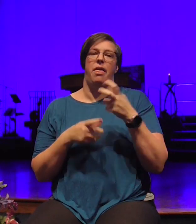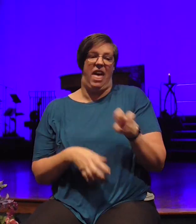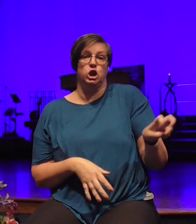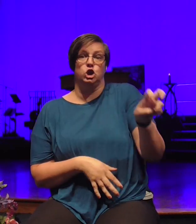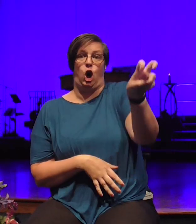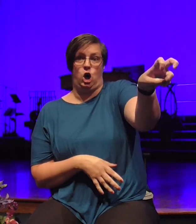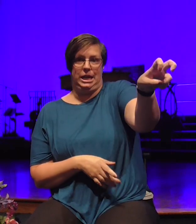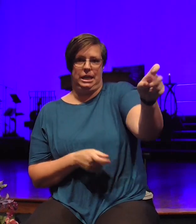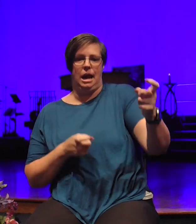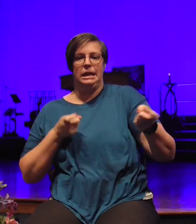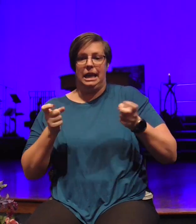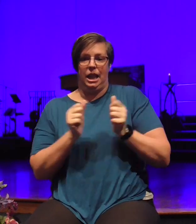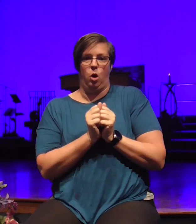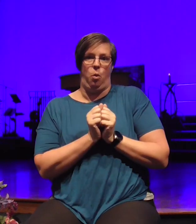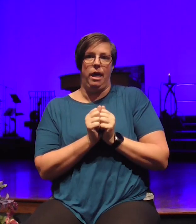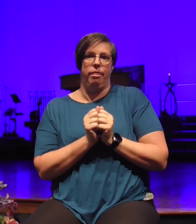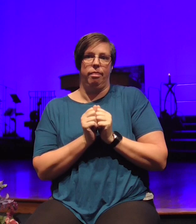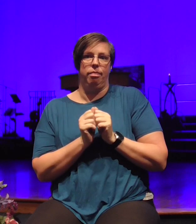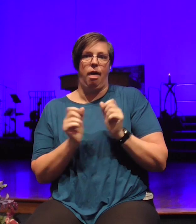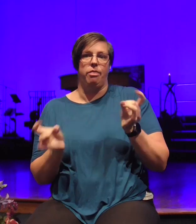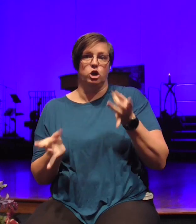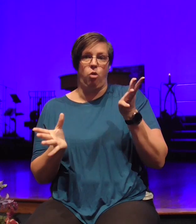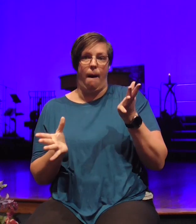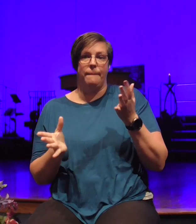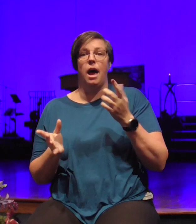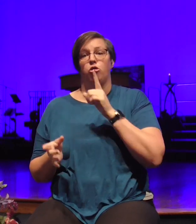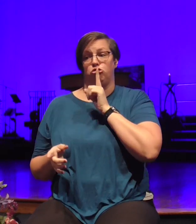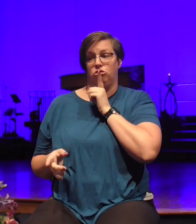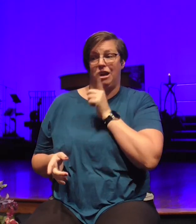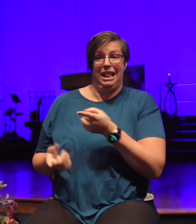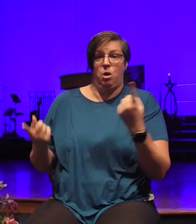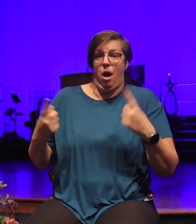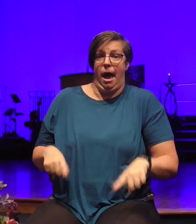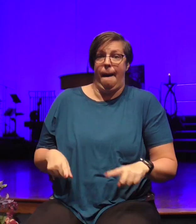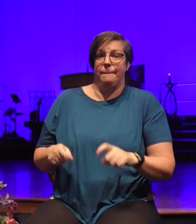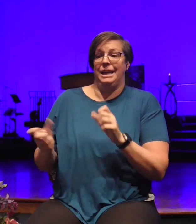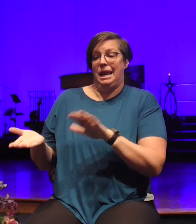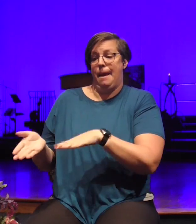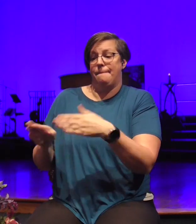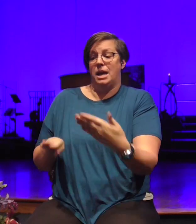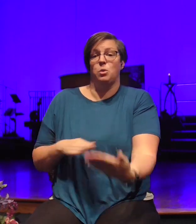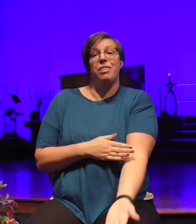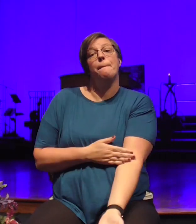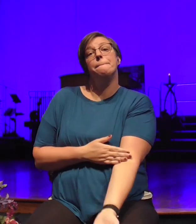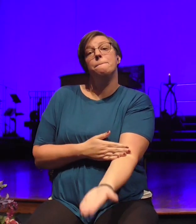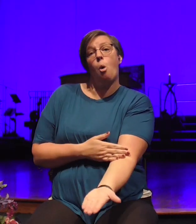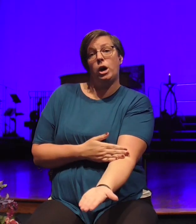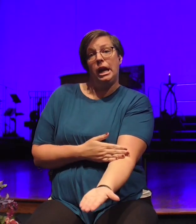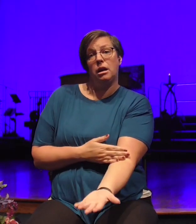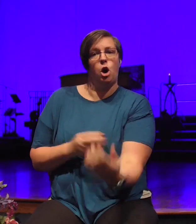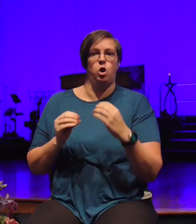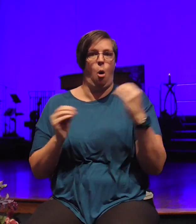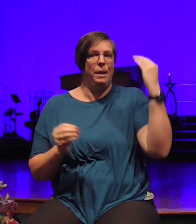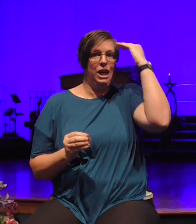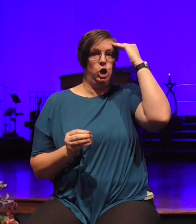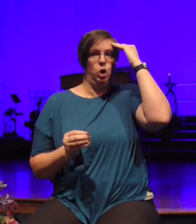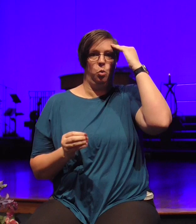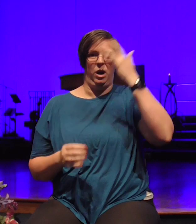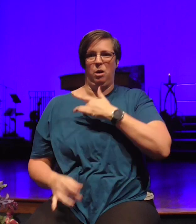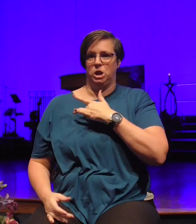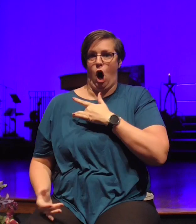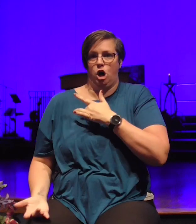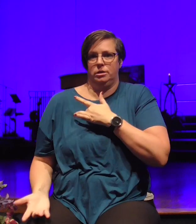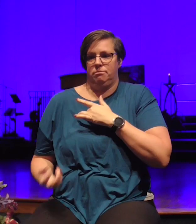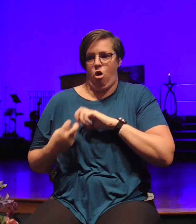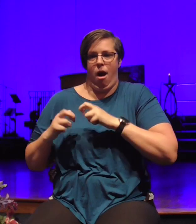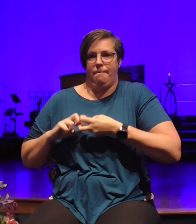turns out that he had actually passed away that morning, and no one knew it. It was a heart thing that just took him like that, and